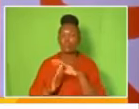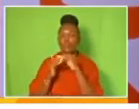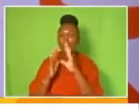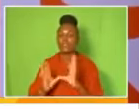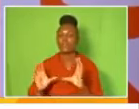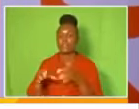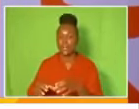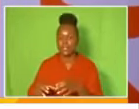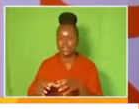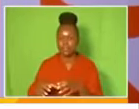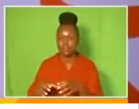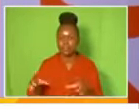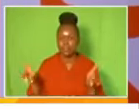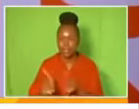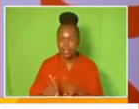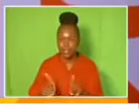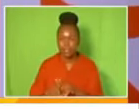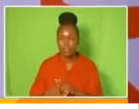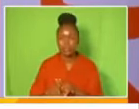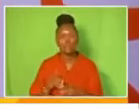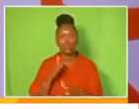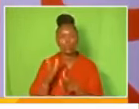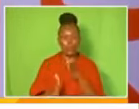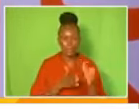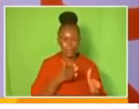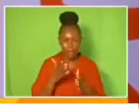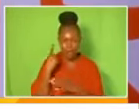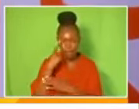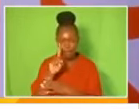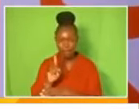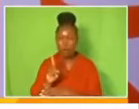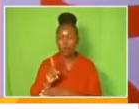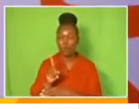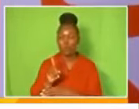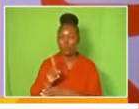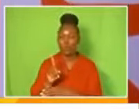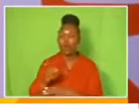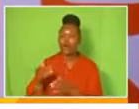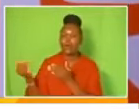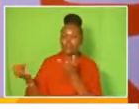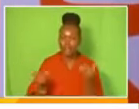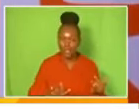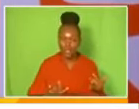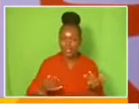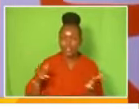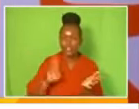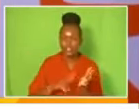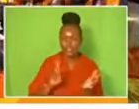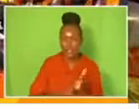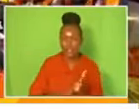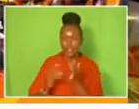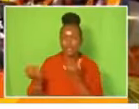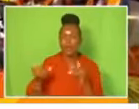apply themselves wholeheartedly to the exercise of bringing new members on board.